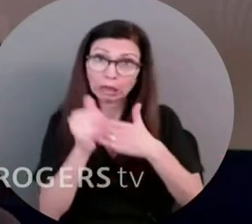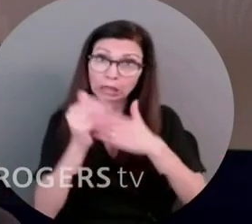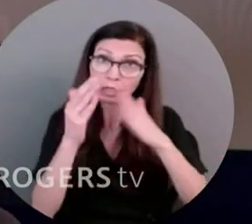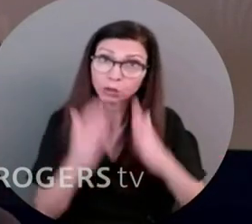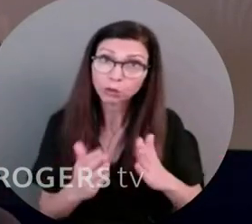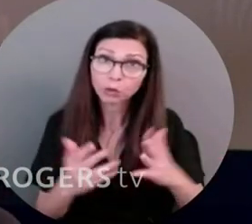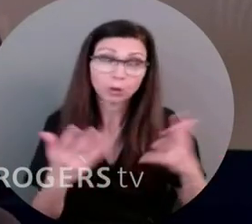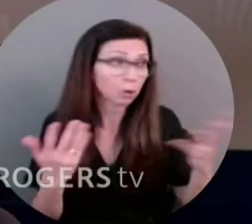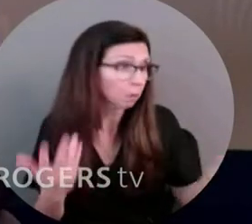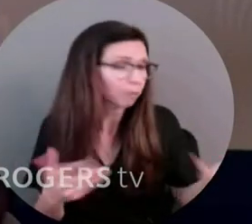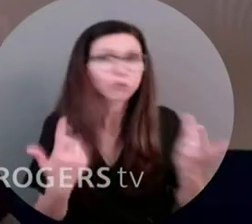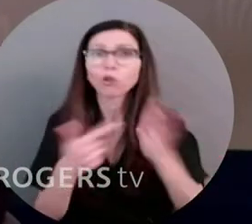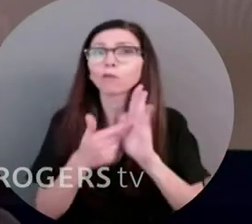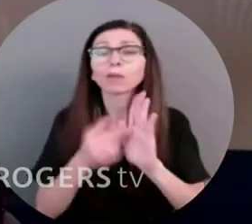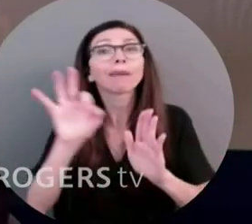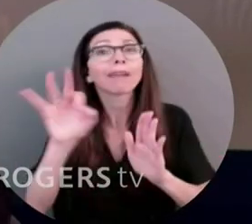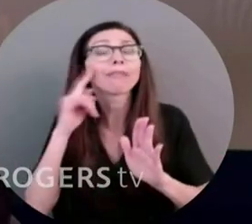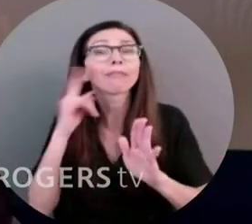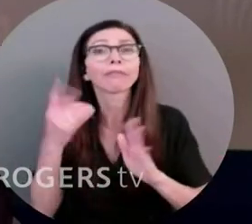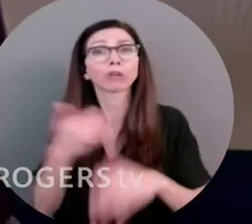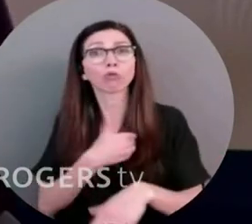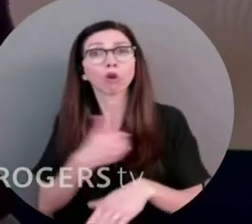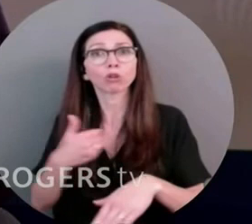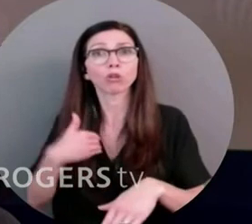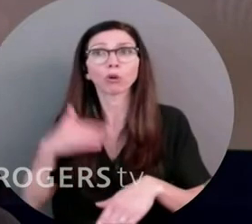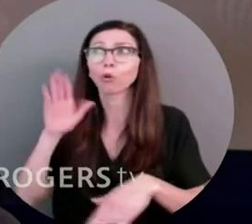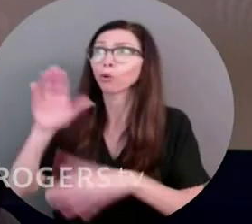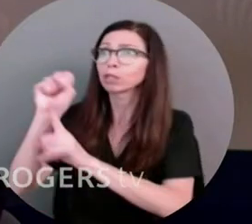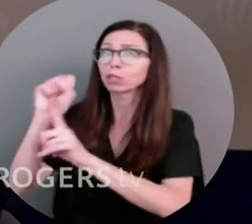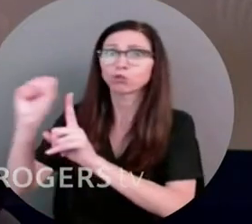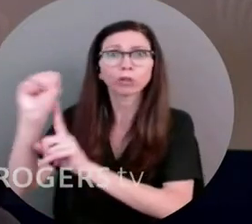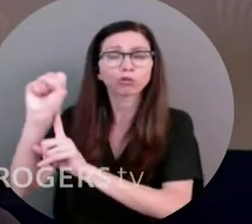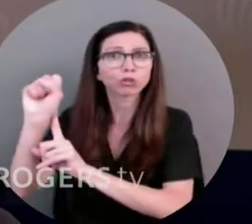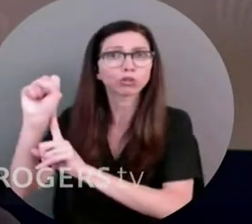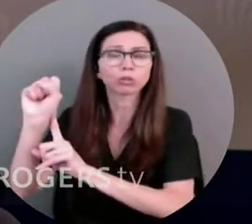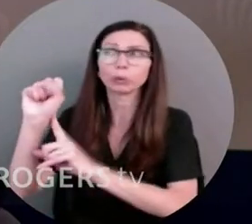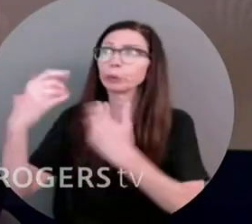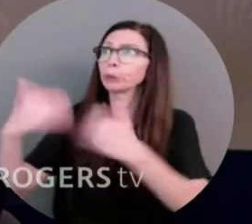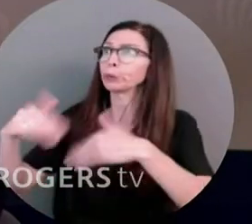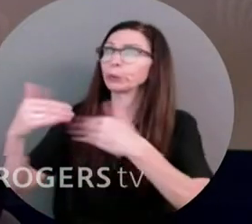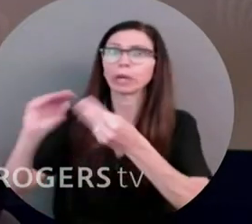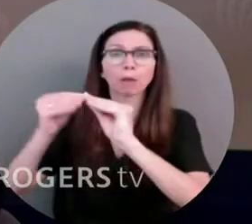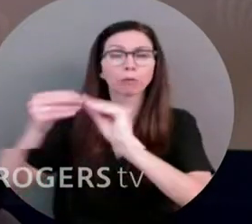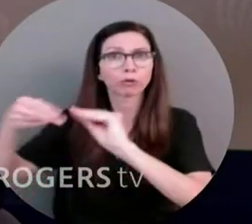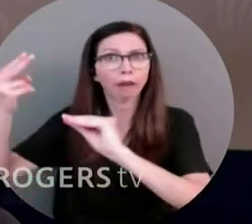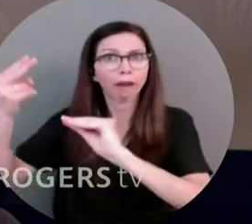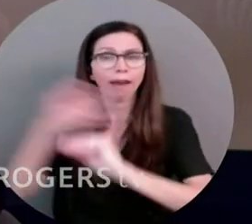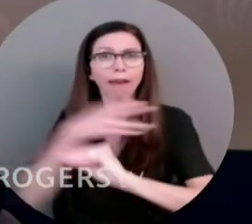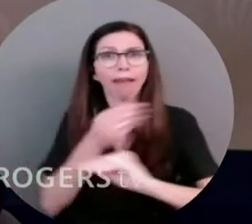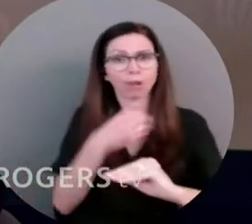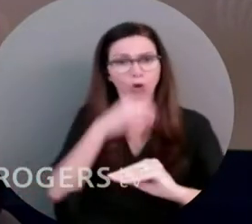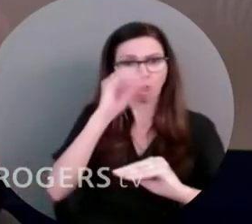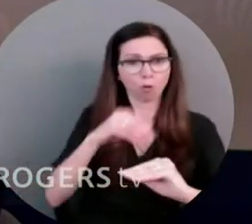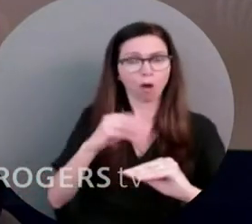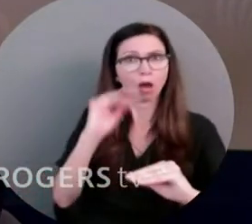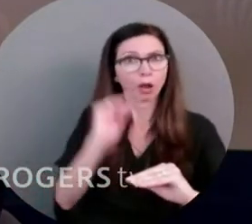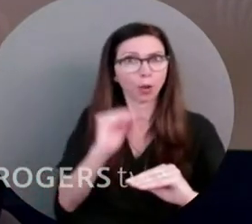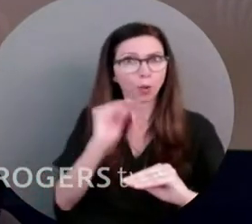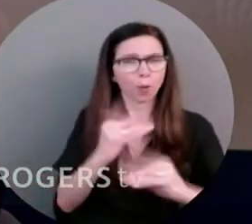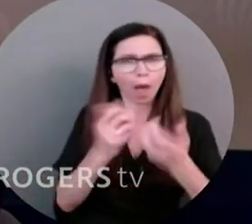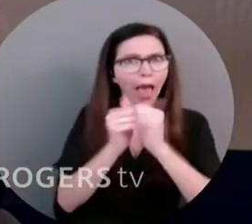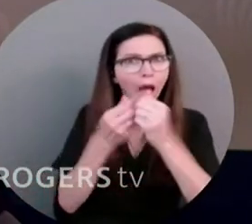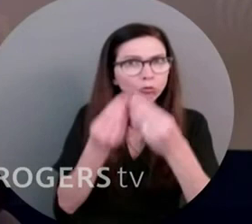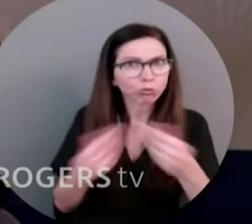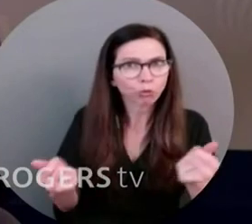in Toronto, for example. I haven't spoken to anyone in the province about that. I'm having a phone call later this week with John Tory